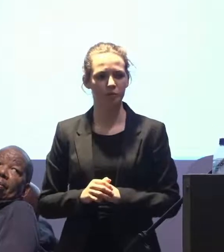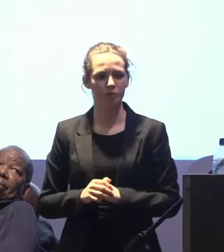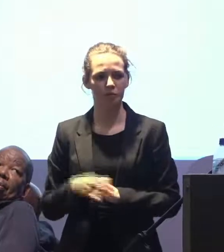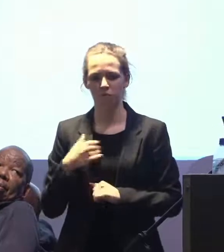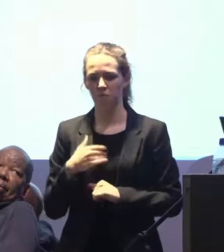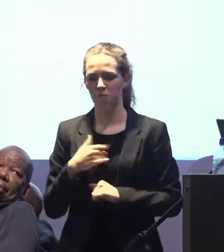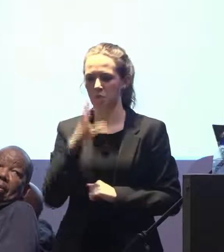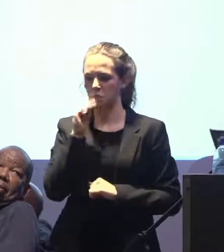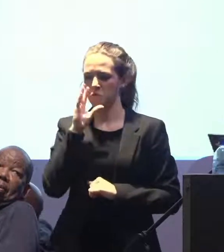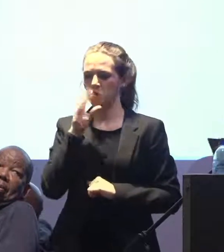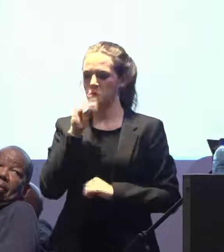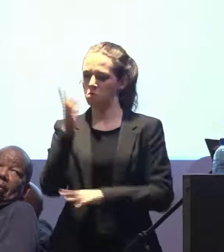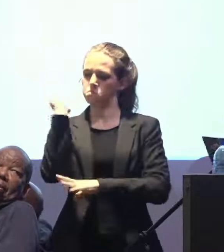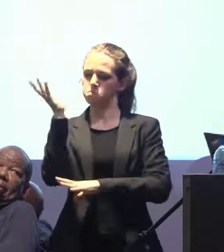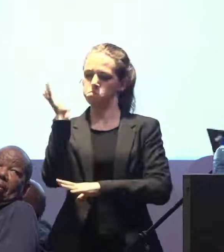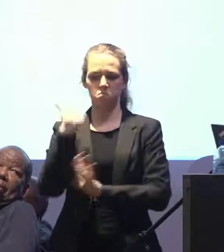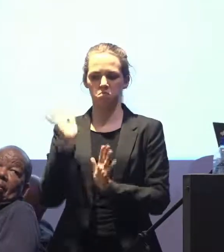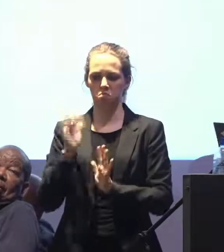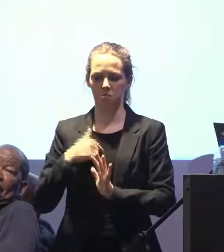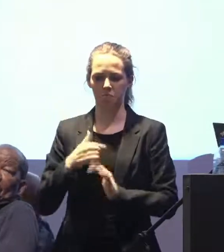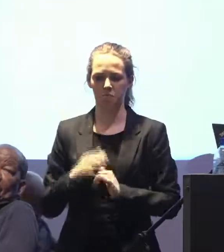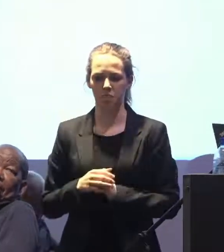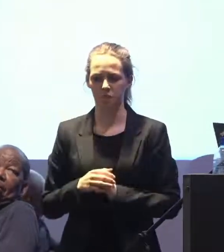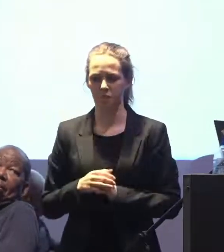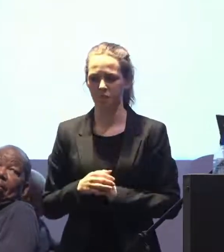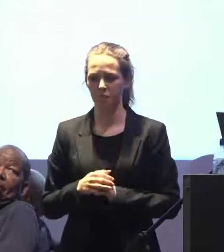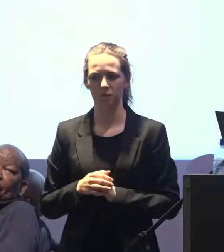talker, public speaking kind. Yeah?